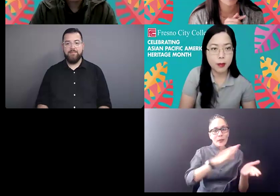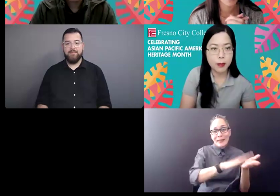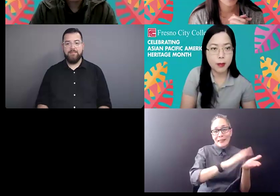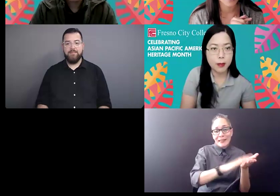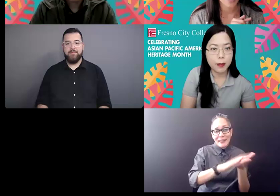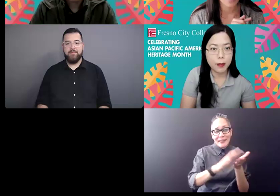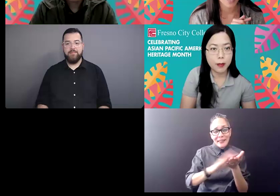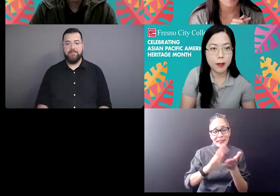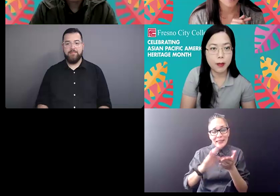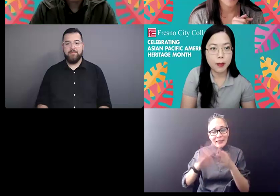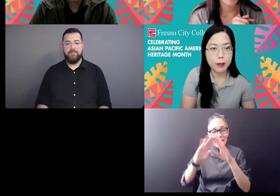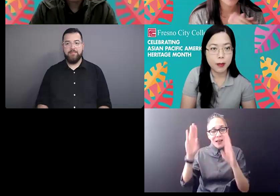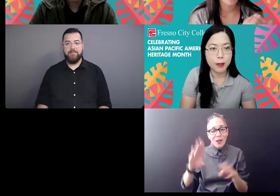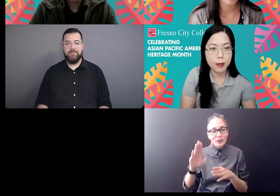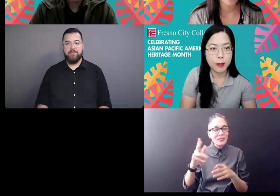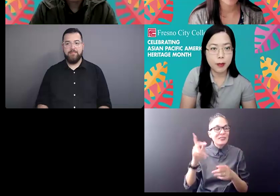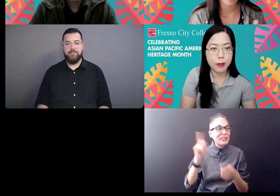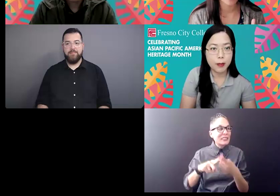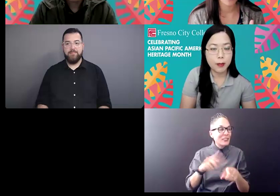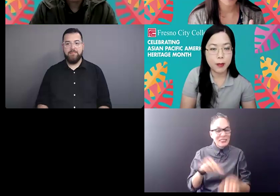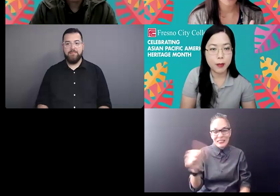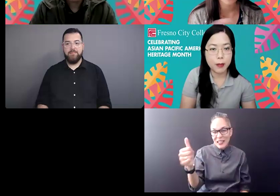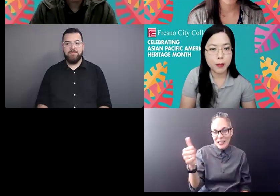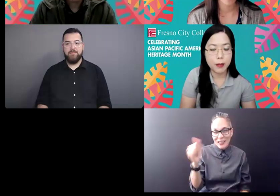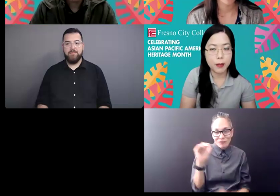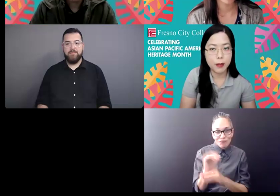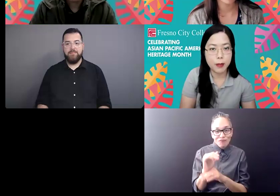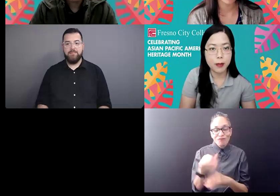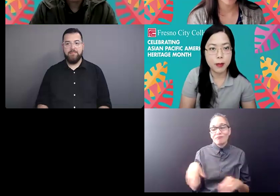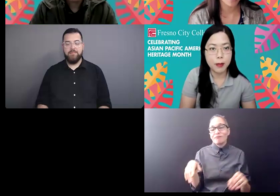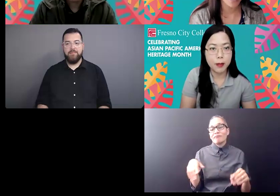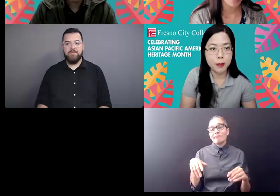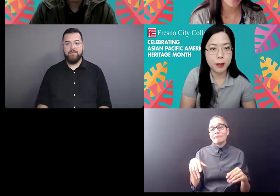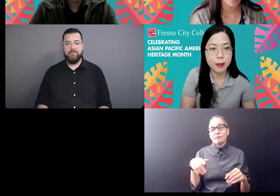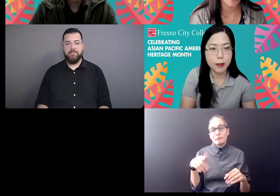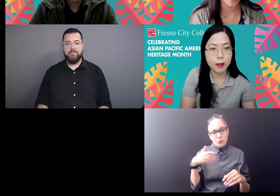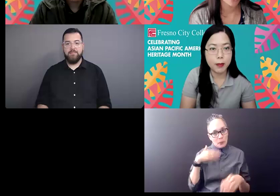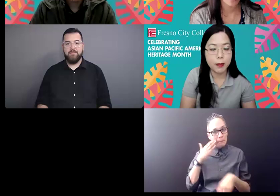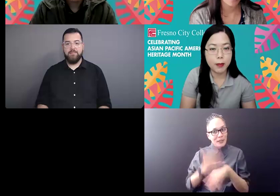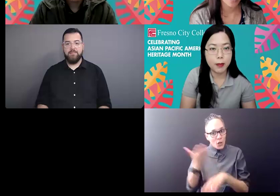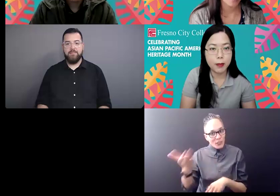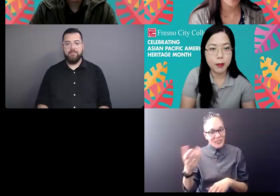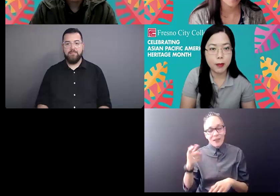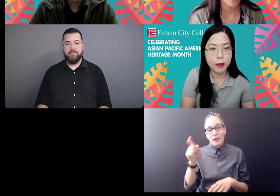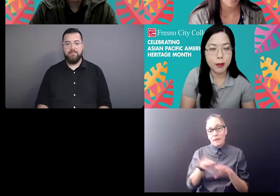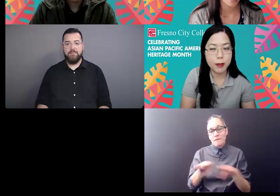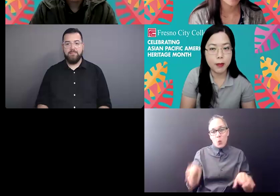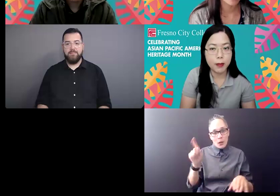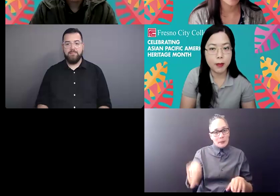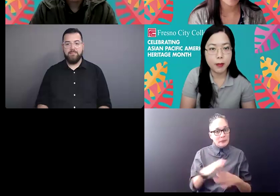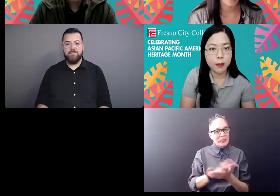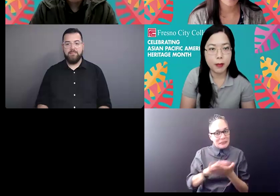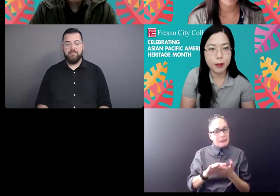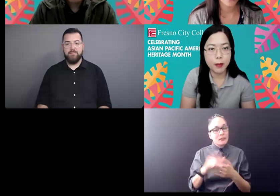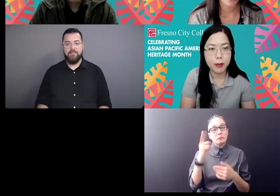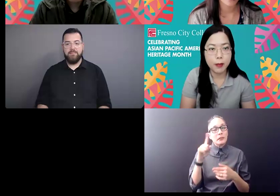house up until about 10 p.m. And so it's expected that, my daughter is there and the floors need to be clean so that she's not picking up crumbs, that